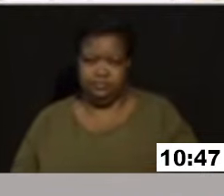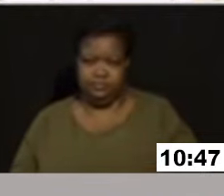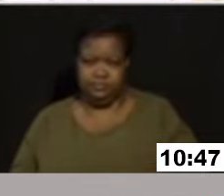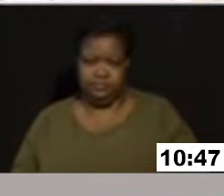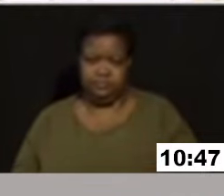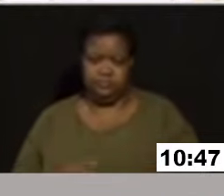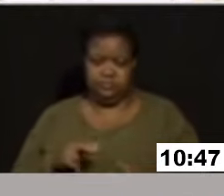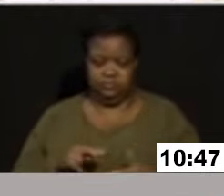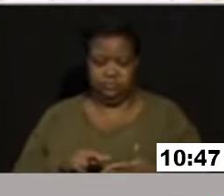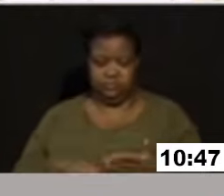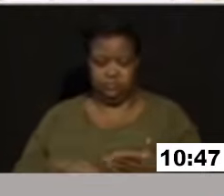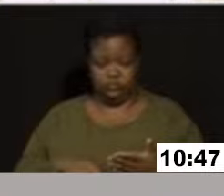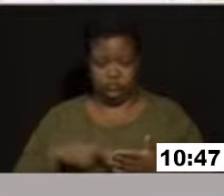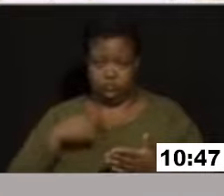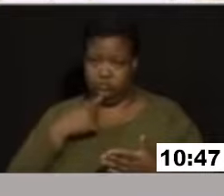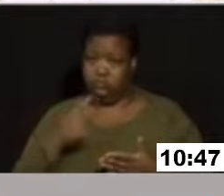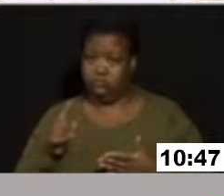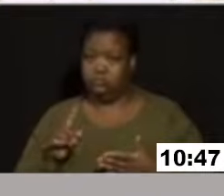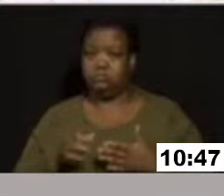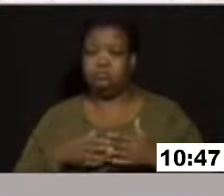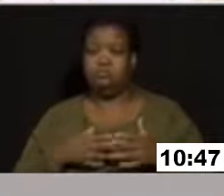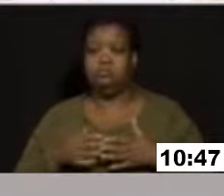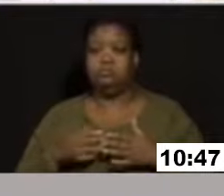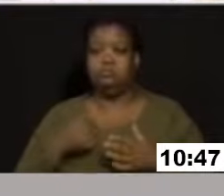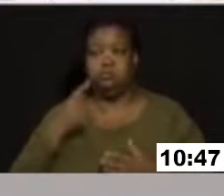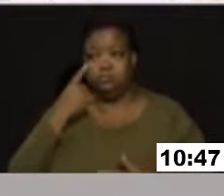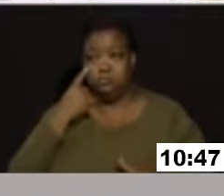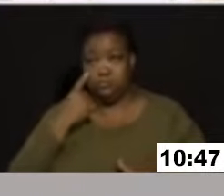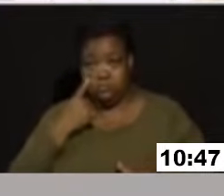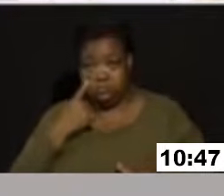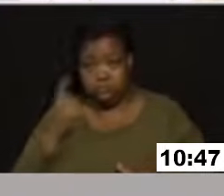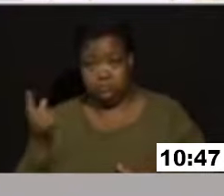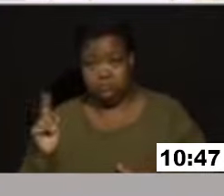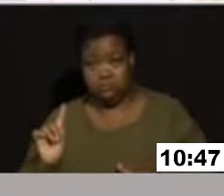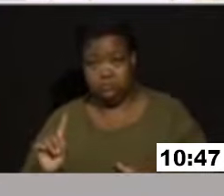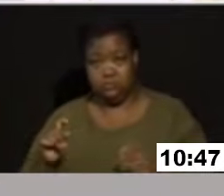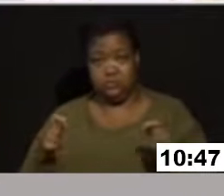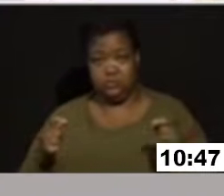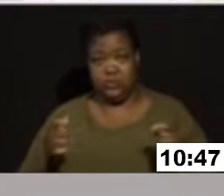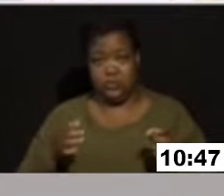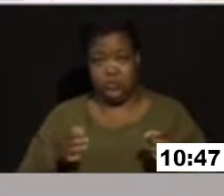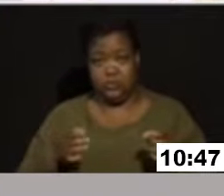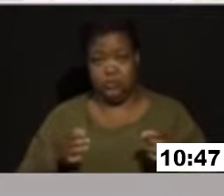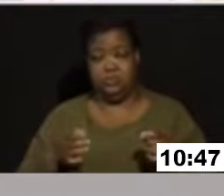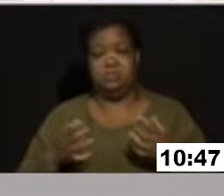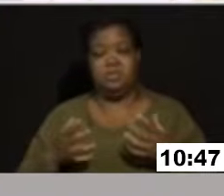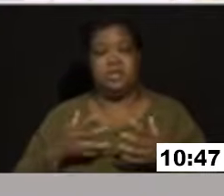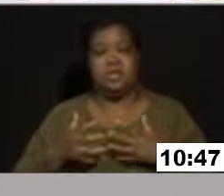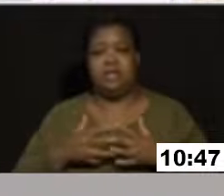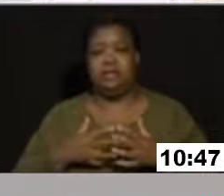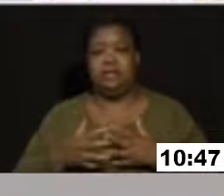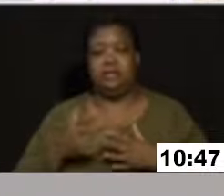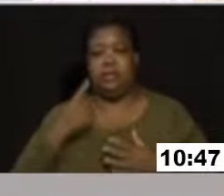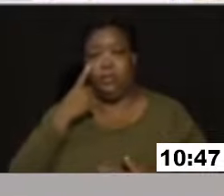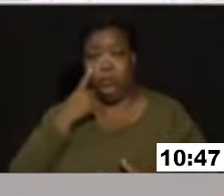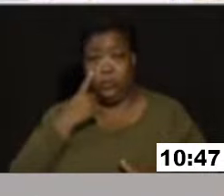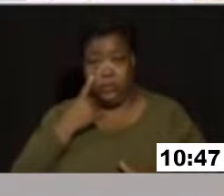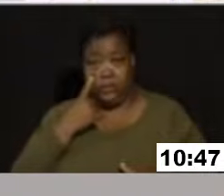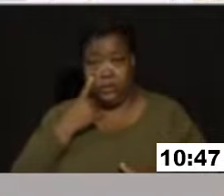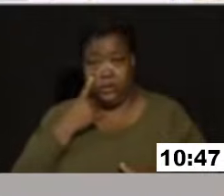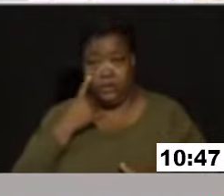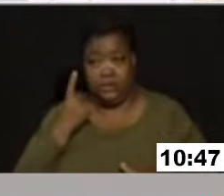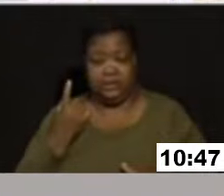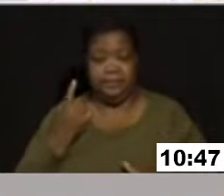which reads as follows: any witness appearing before the commission may be any witness,